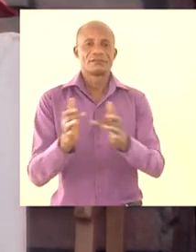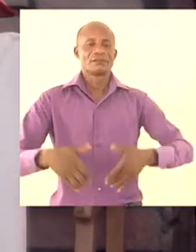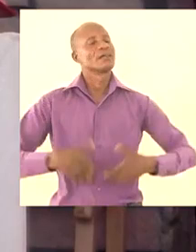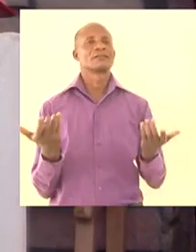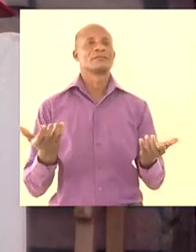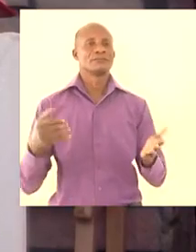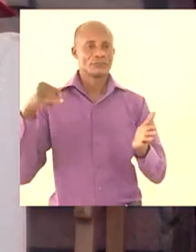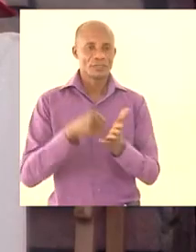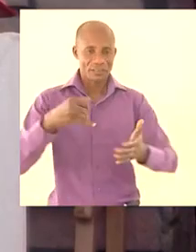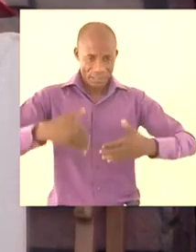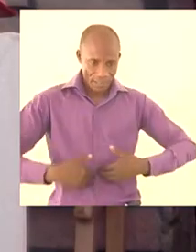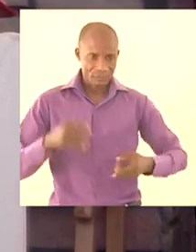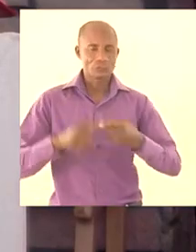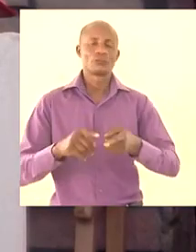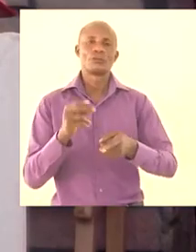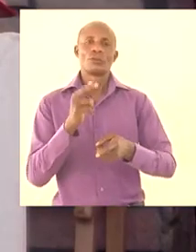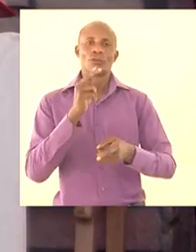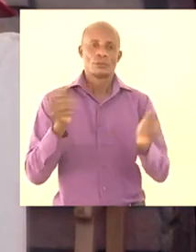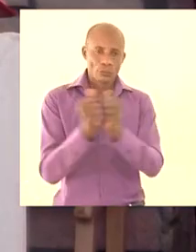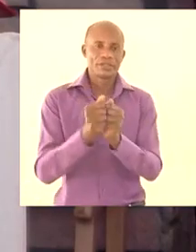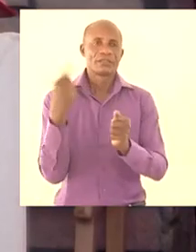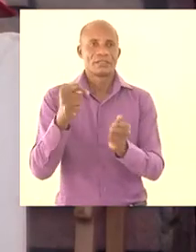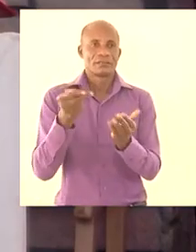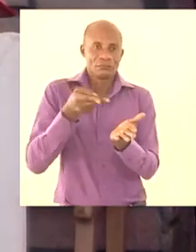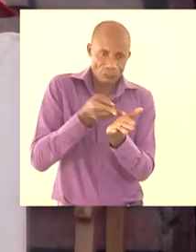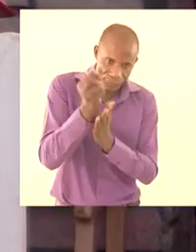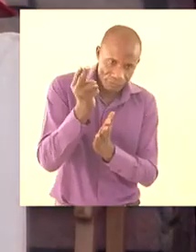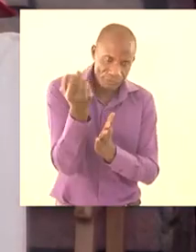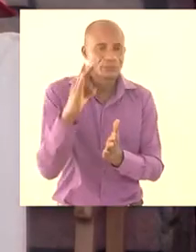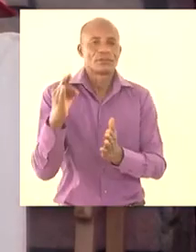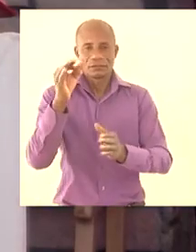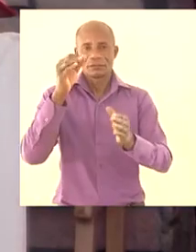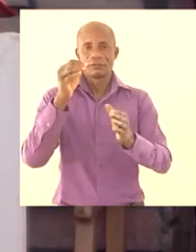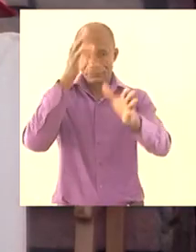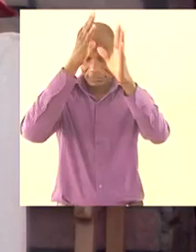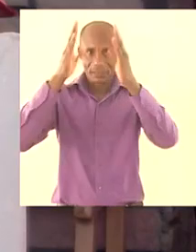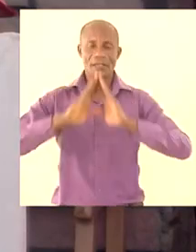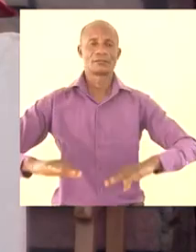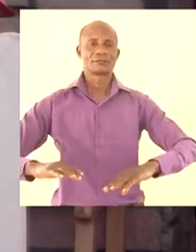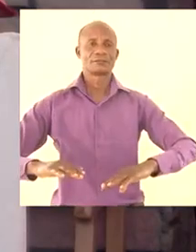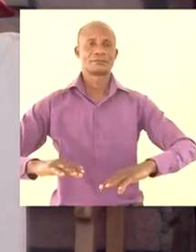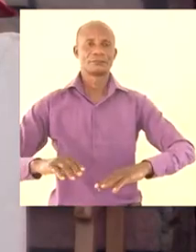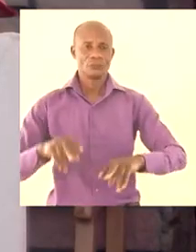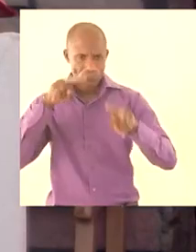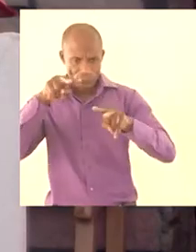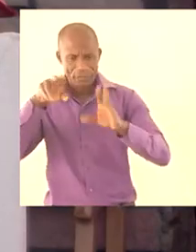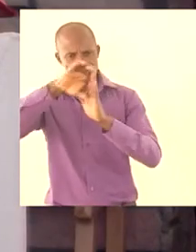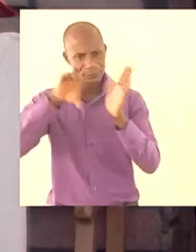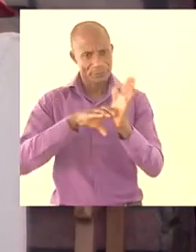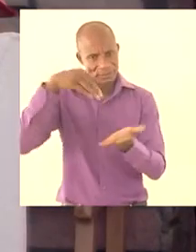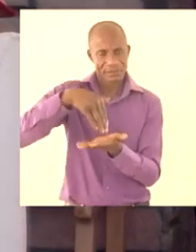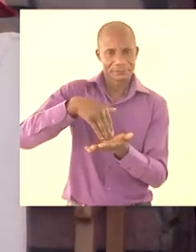had to do with the integrity of his father's house and his father's name. Right? Take a look at the commandments